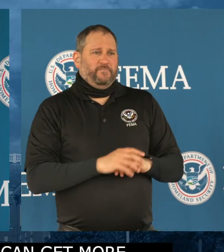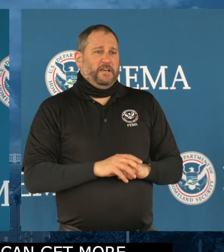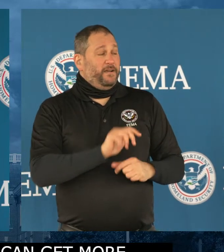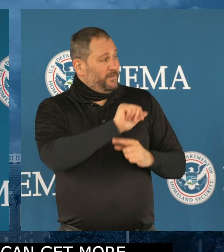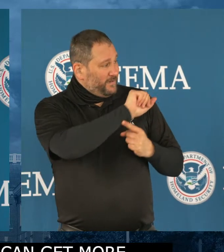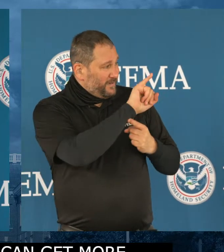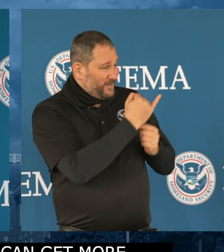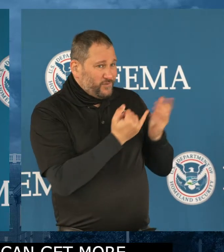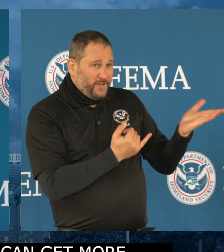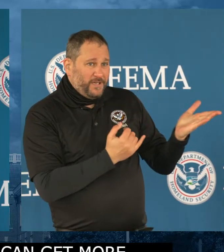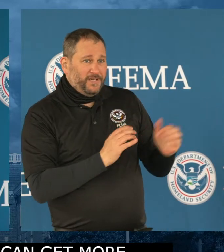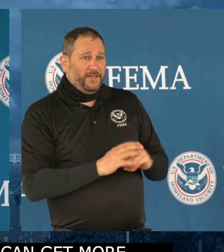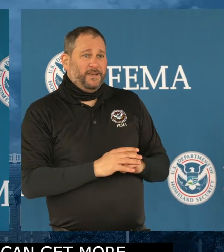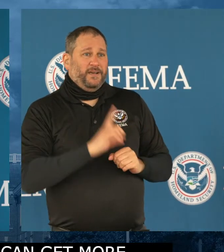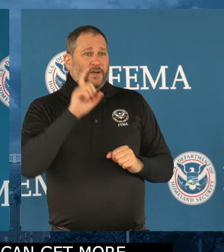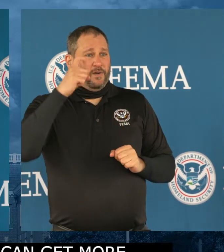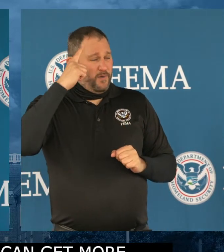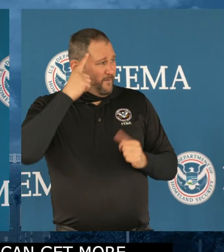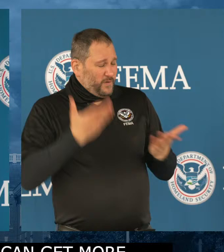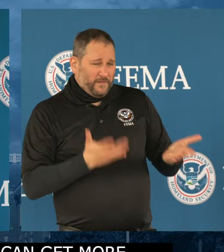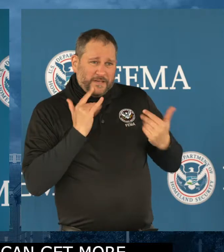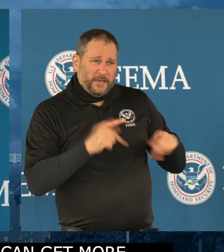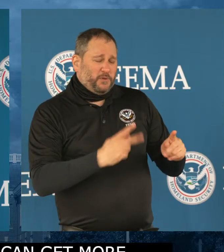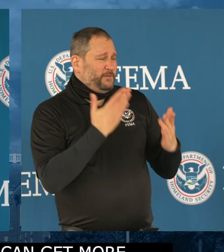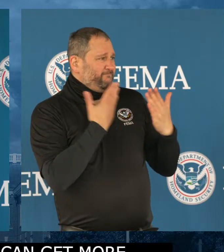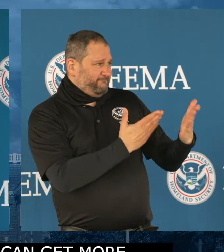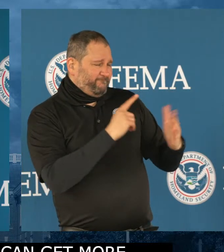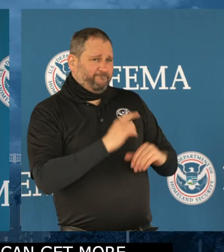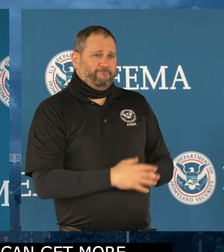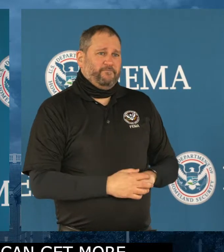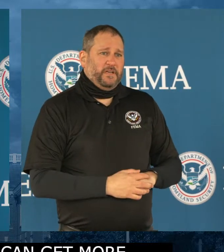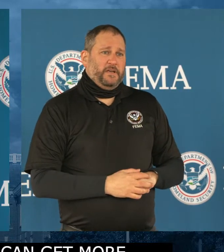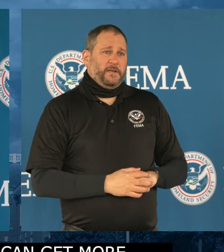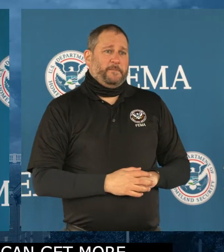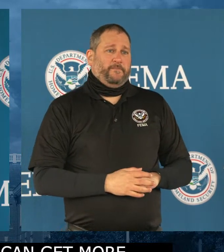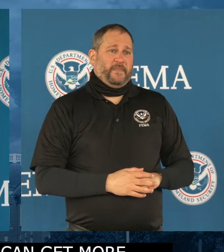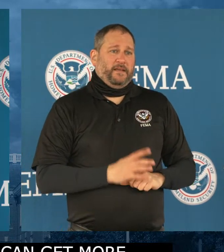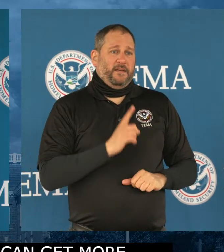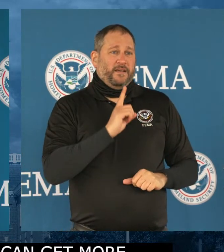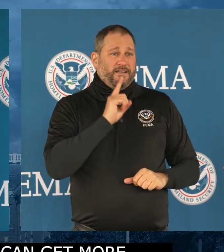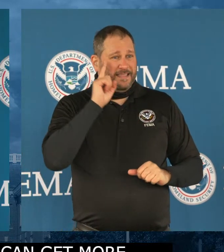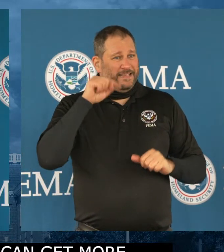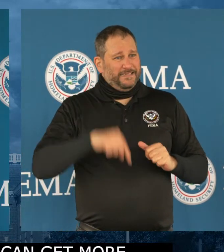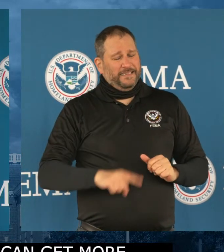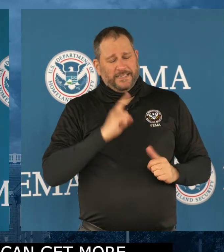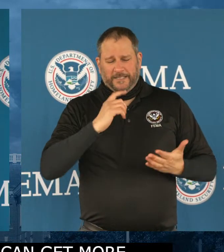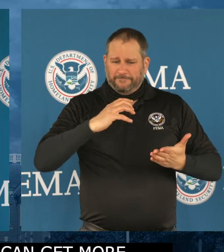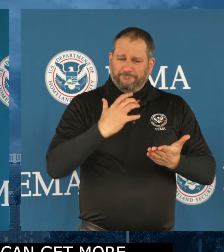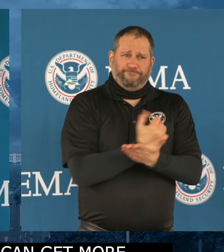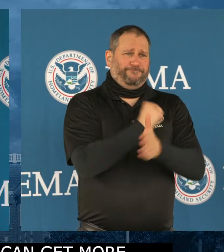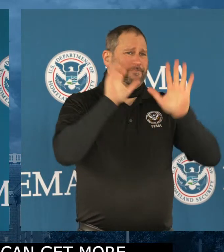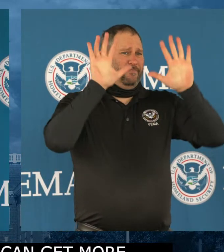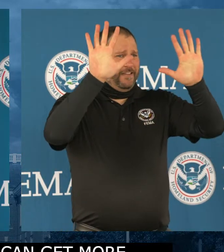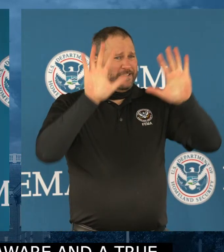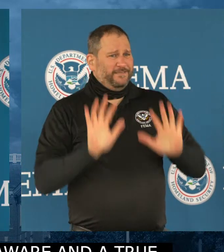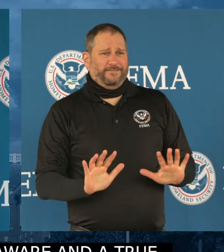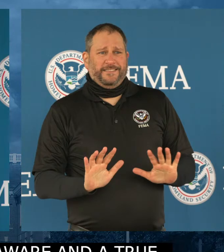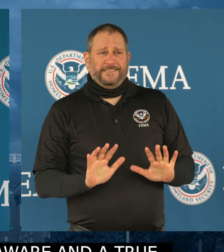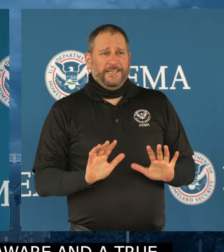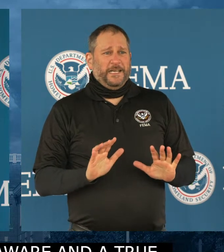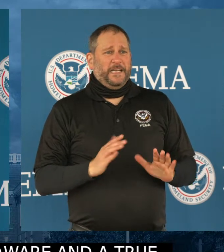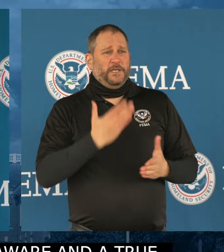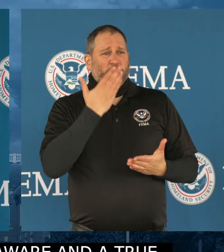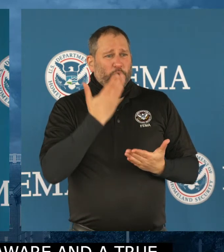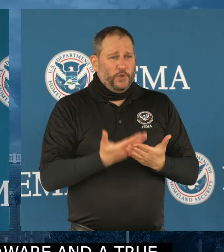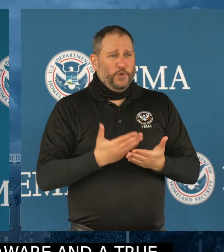AJ and the governor for the opportunity. And I really think that this is a fantastic, good news story